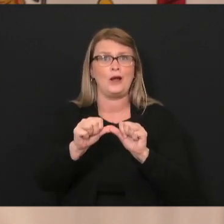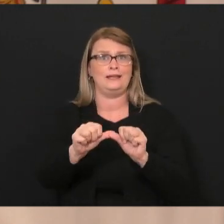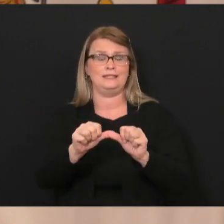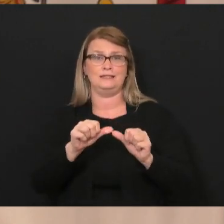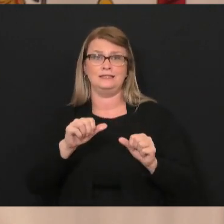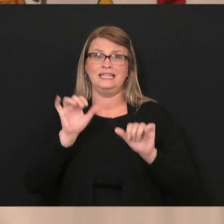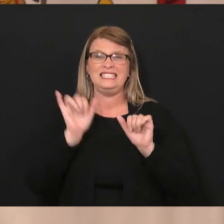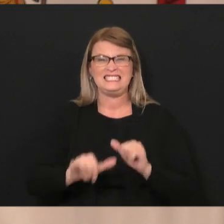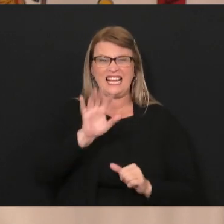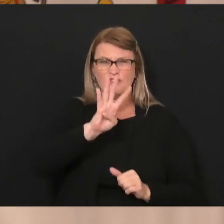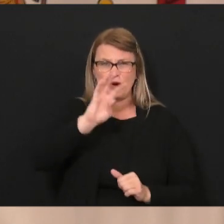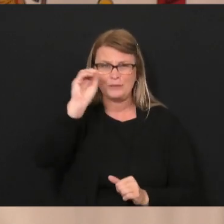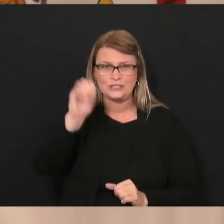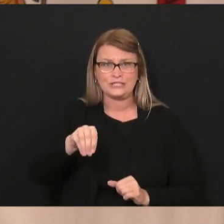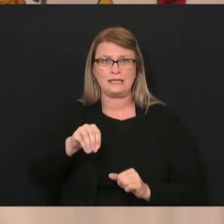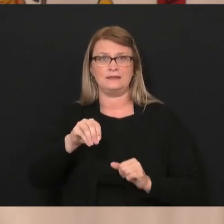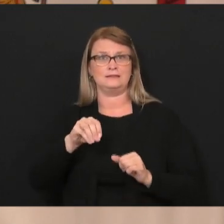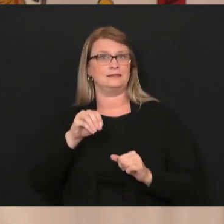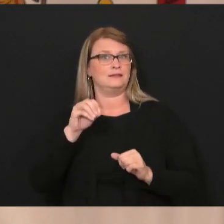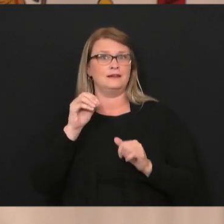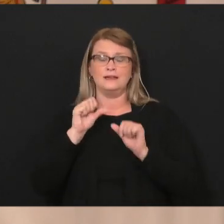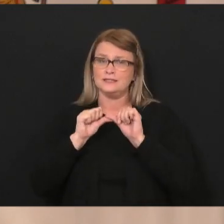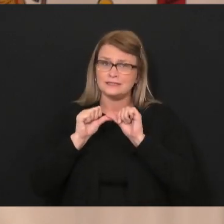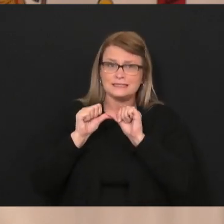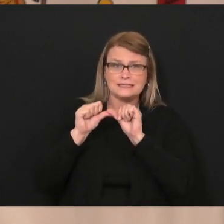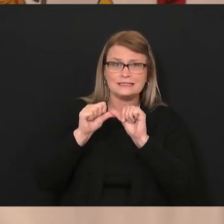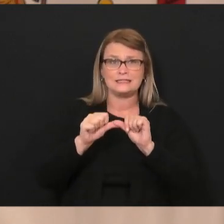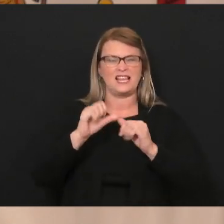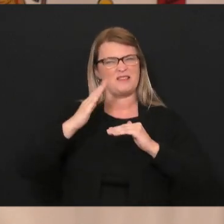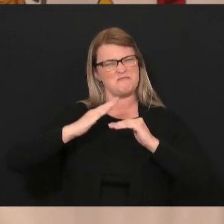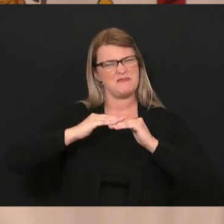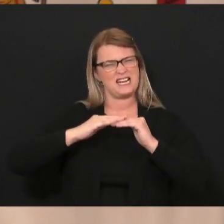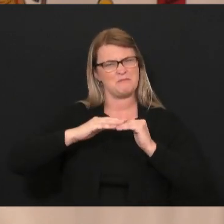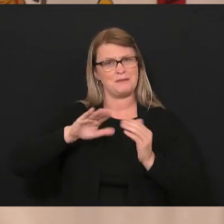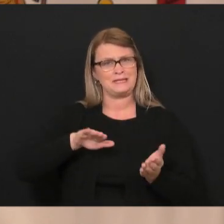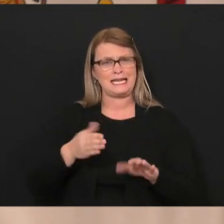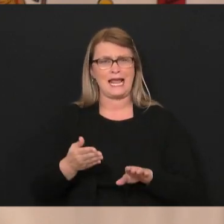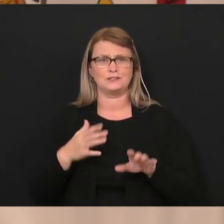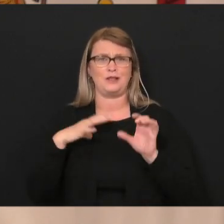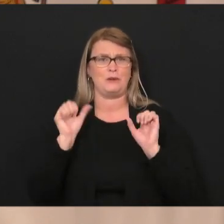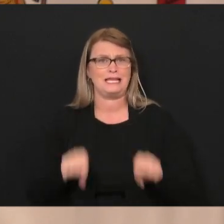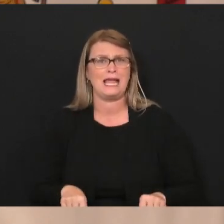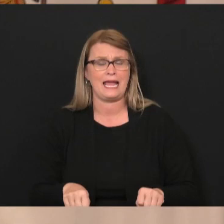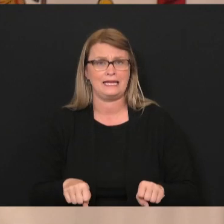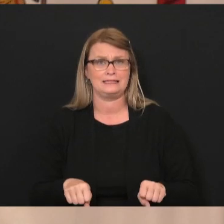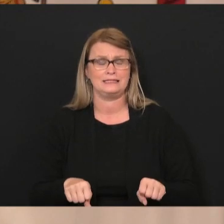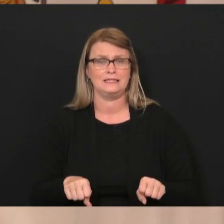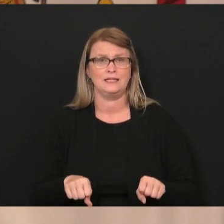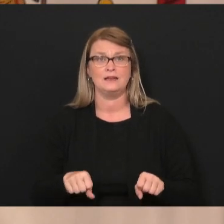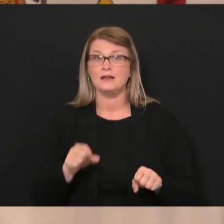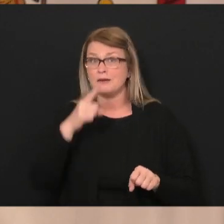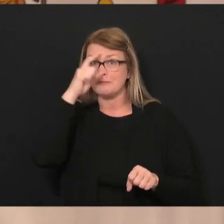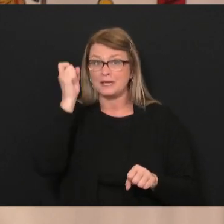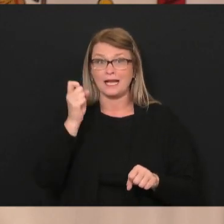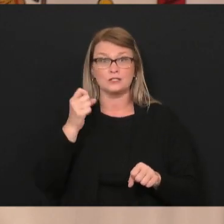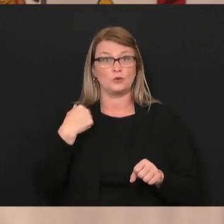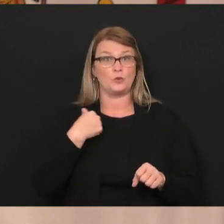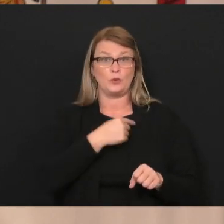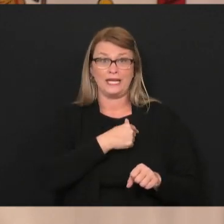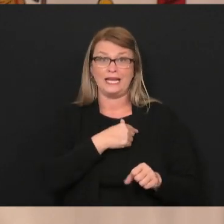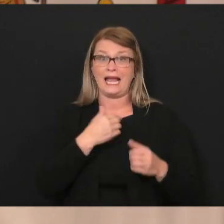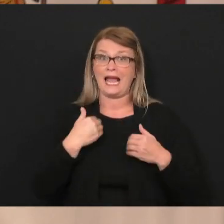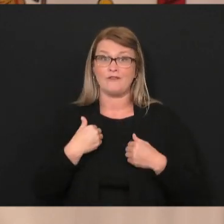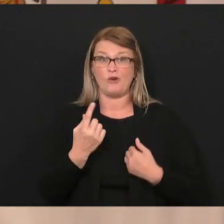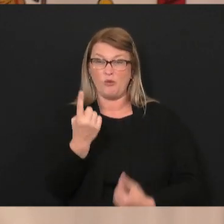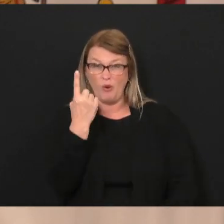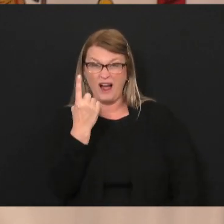at 4%. Let's stay at as the minimal amount of deaths that we can possibly stay at, because one that we have right now is too